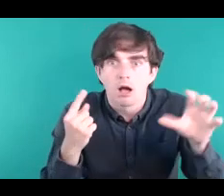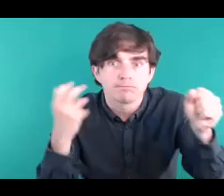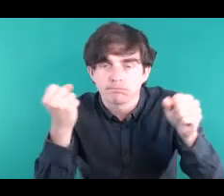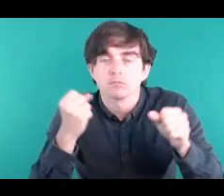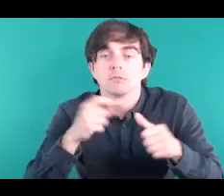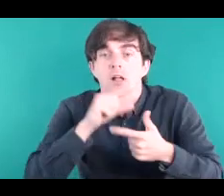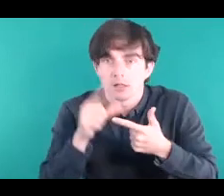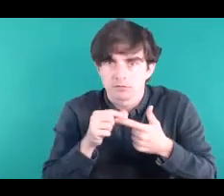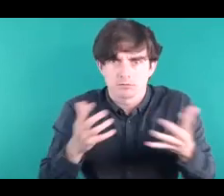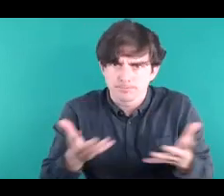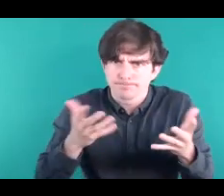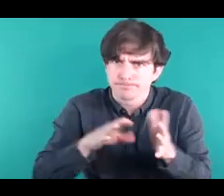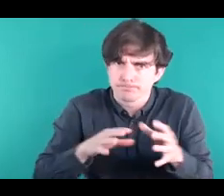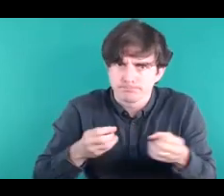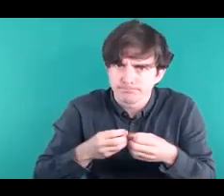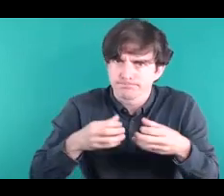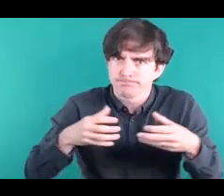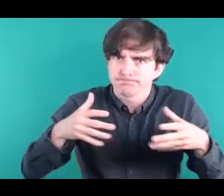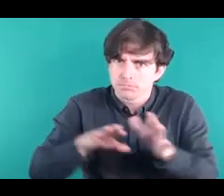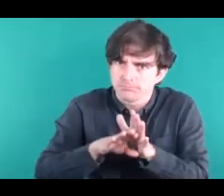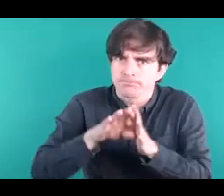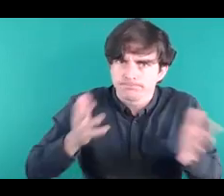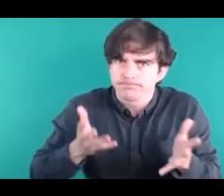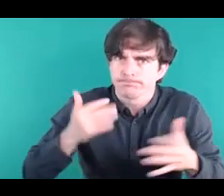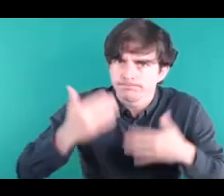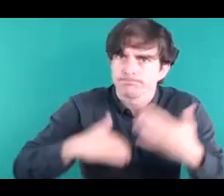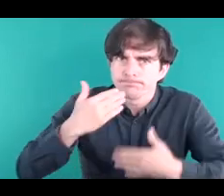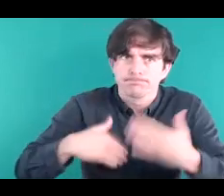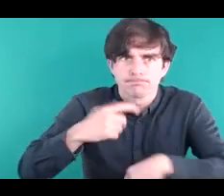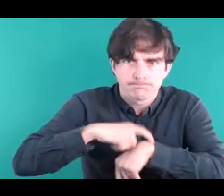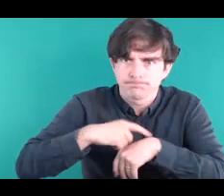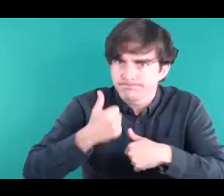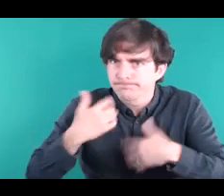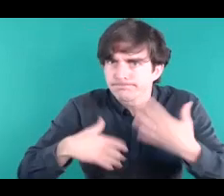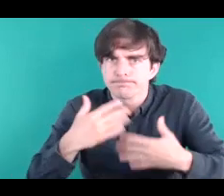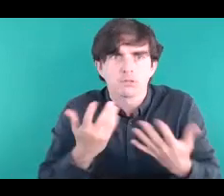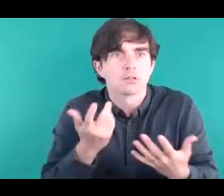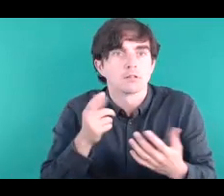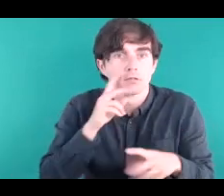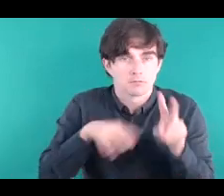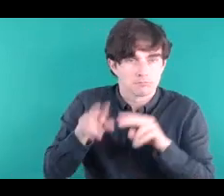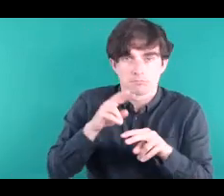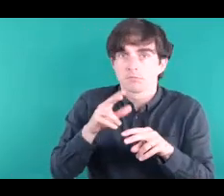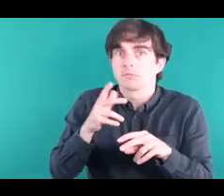disabilities must require acknowledgement of the higher costs associated with